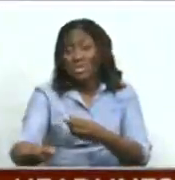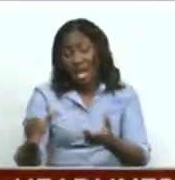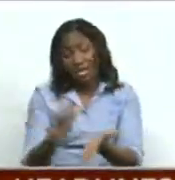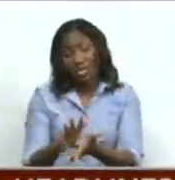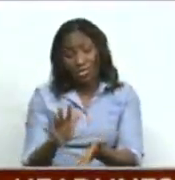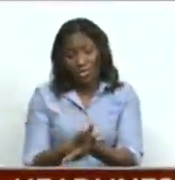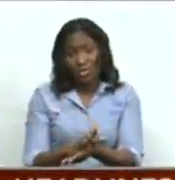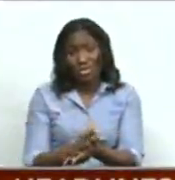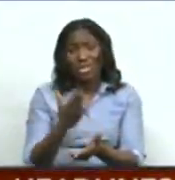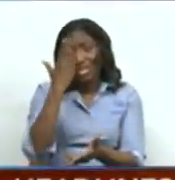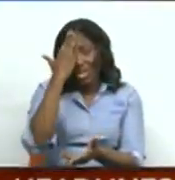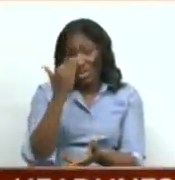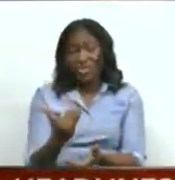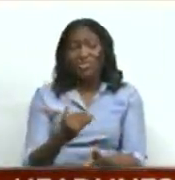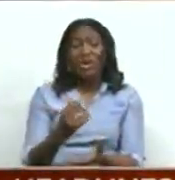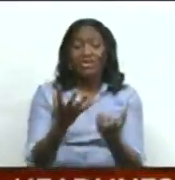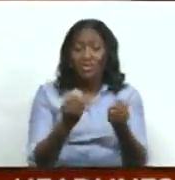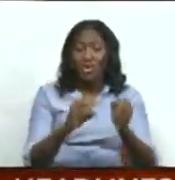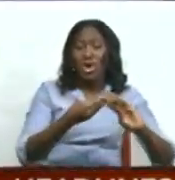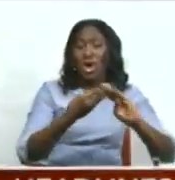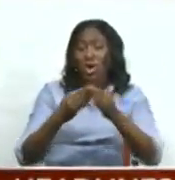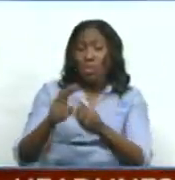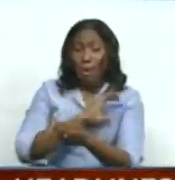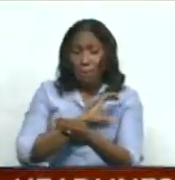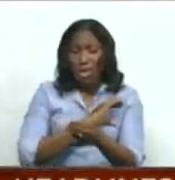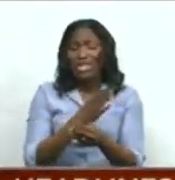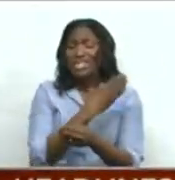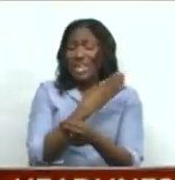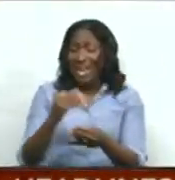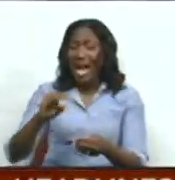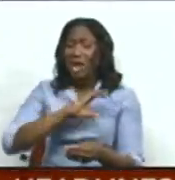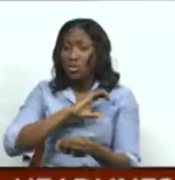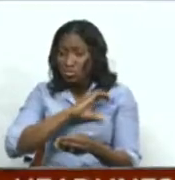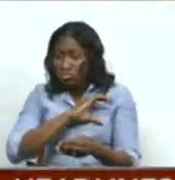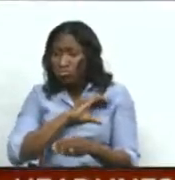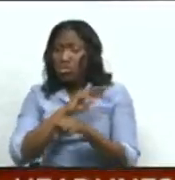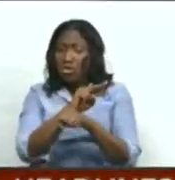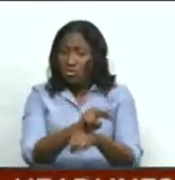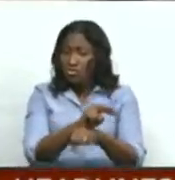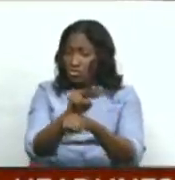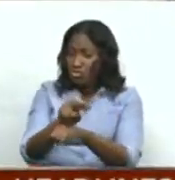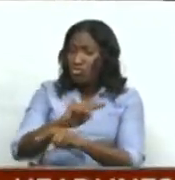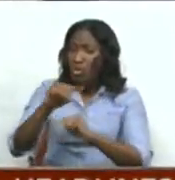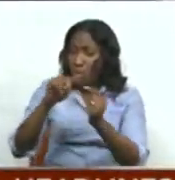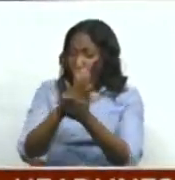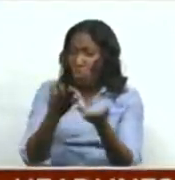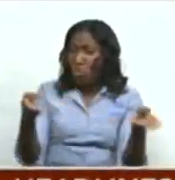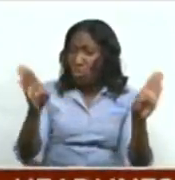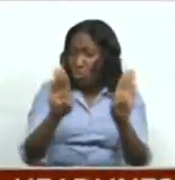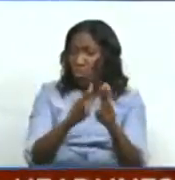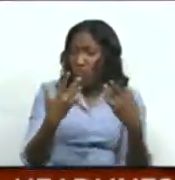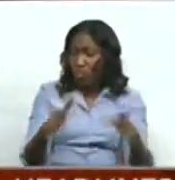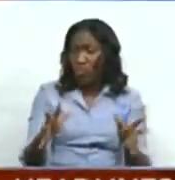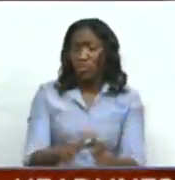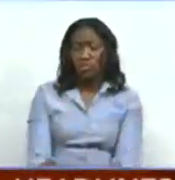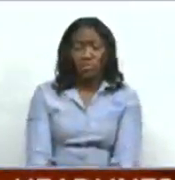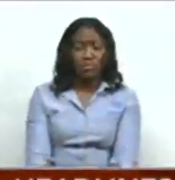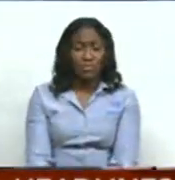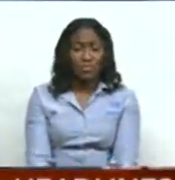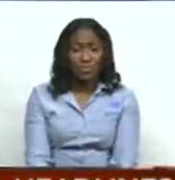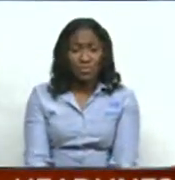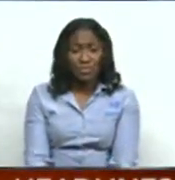they have asked the community police and TTPS to increase patrols at the end of the school day. Akash Samaru, CNC3